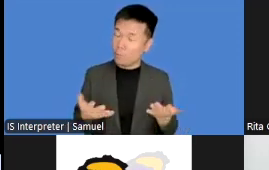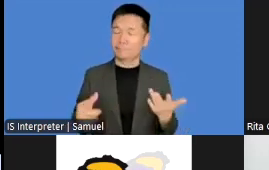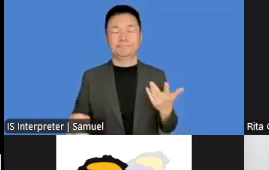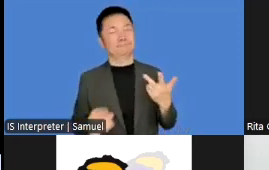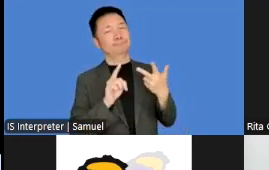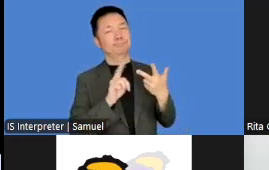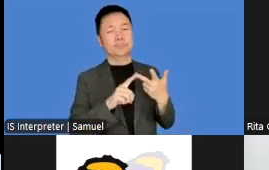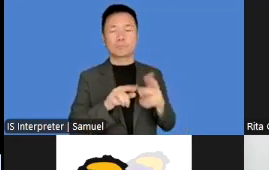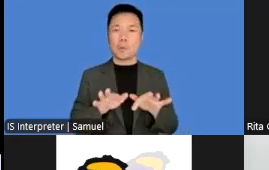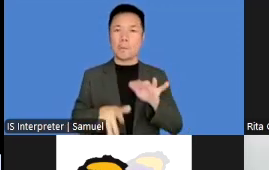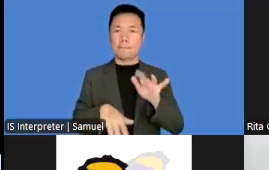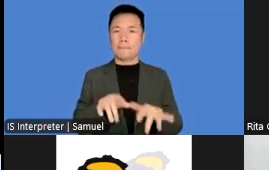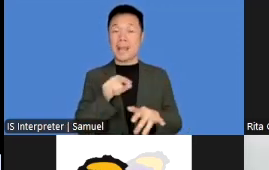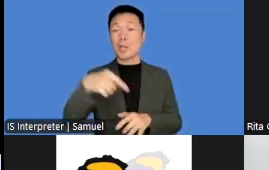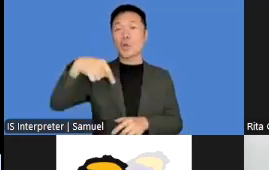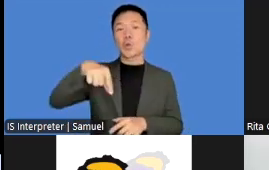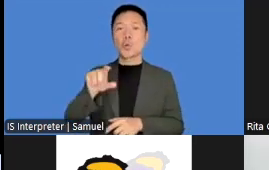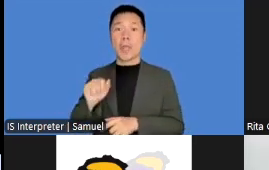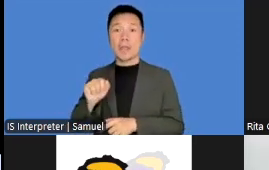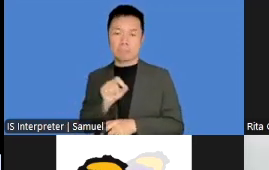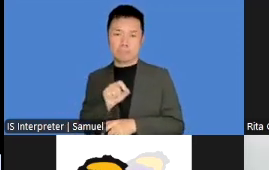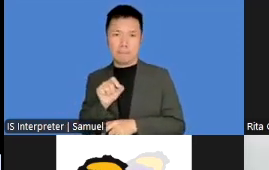type your question in the Q&A box.